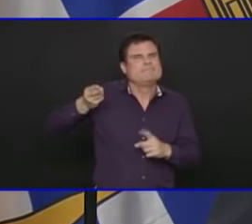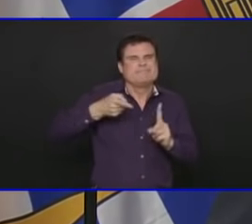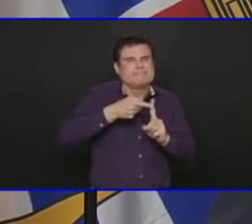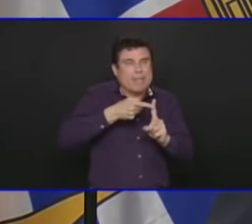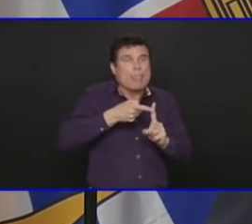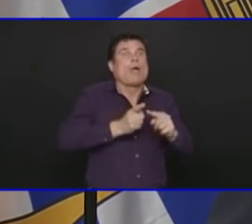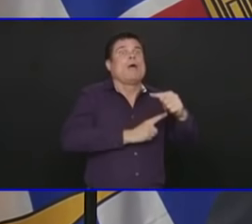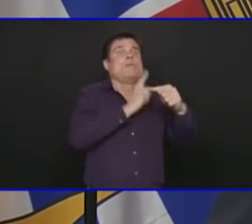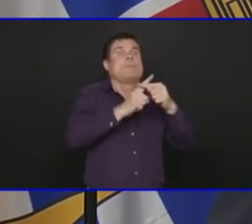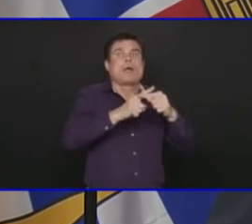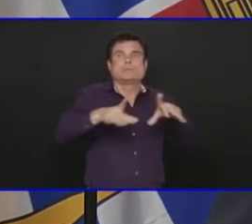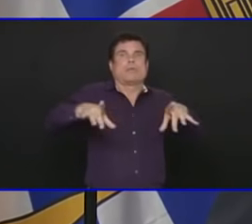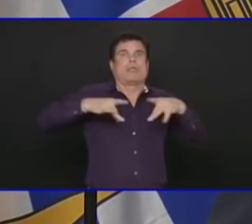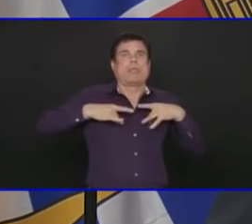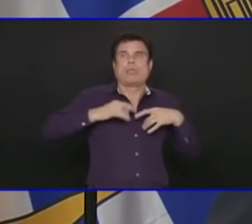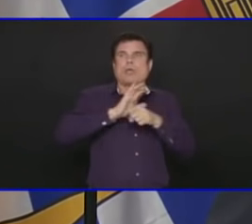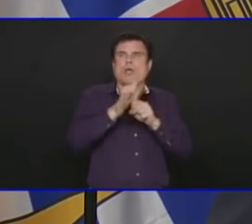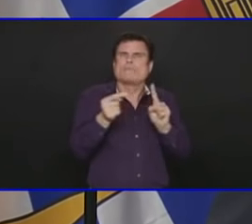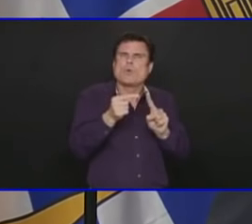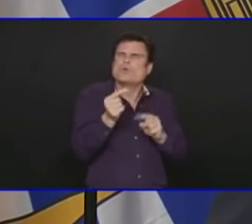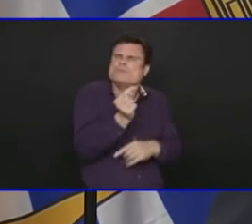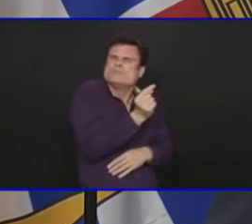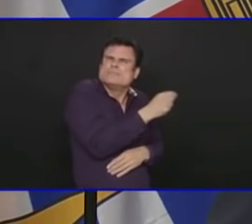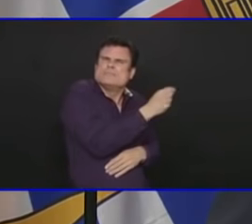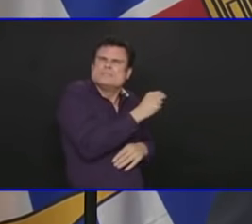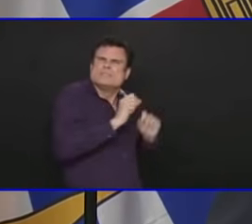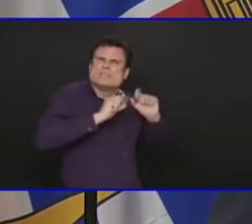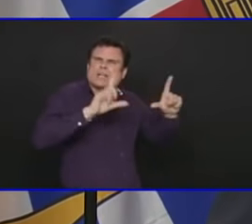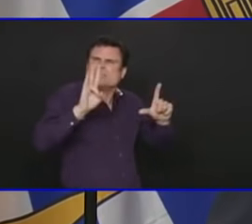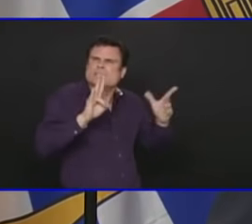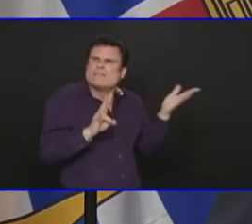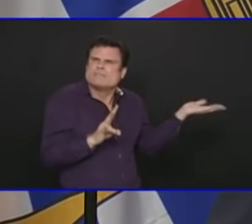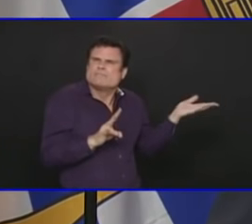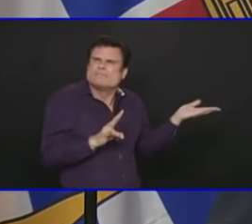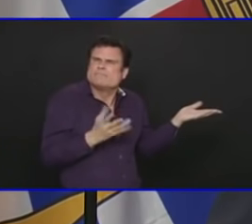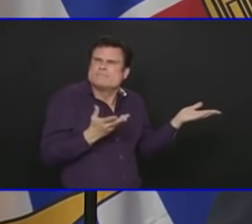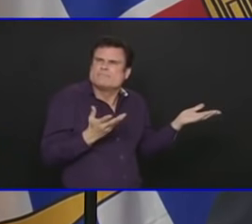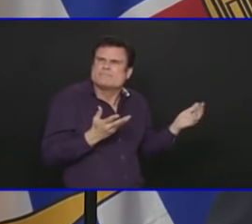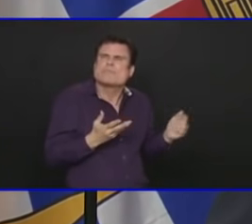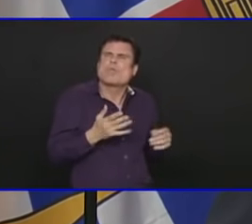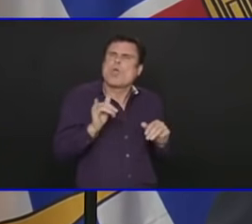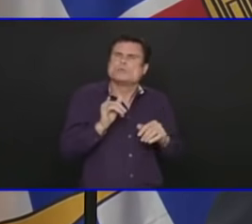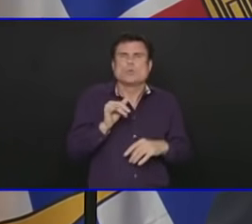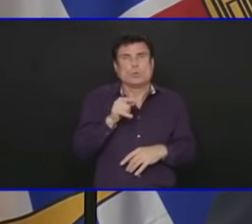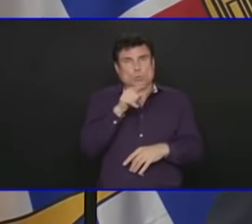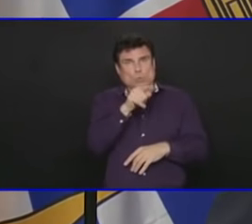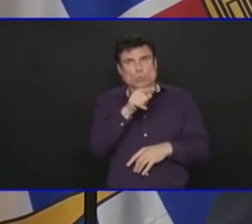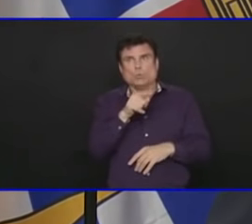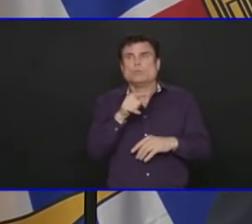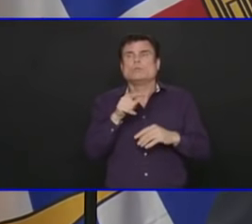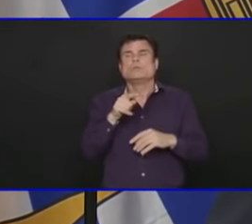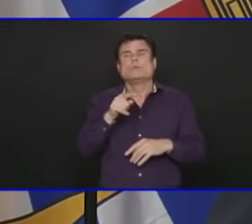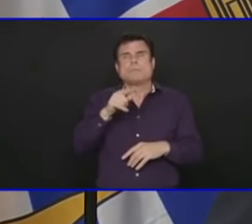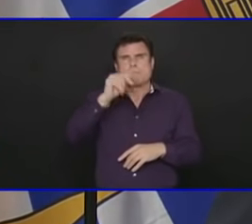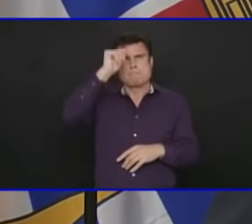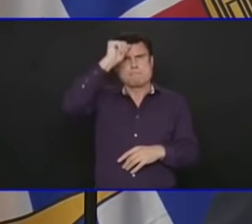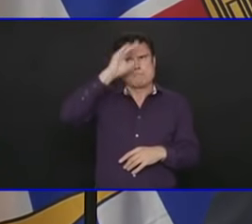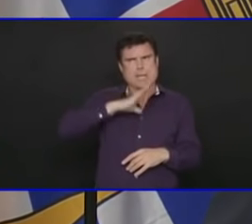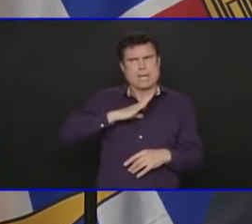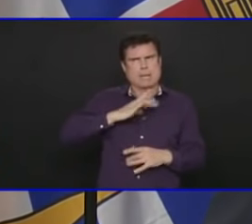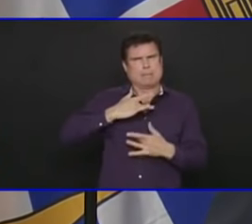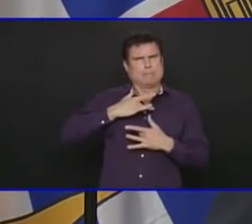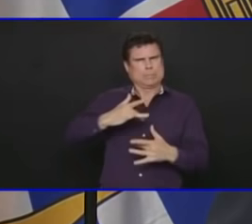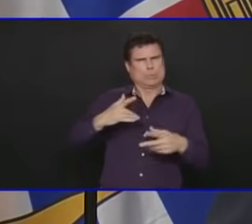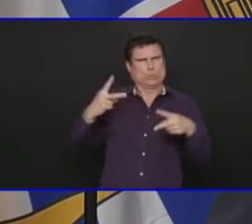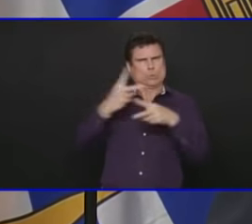more harmed by this more. I don't know if you can elaborate any further. You have any new ideas on why men are more